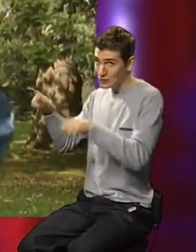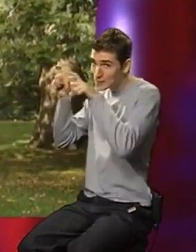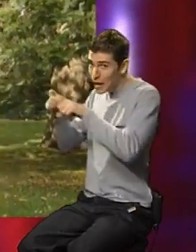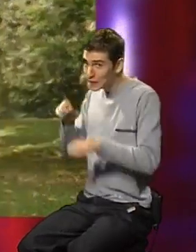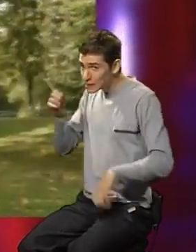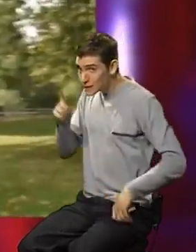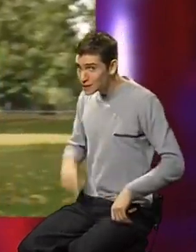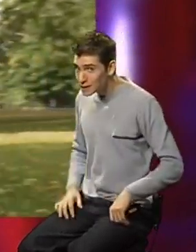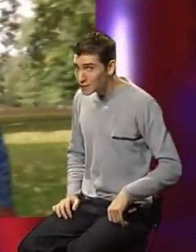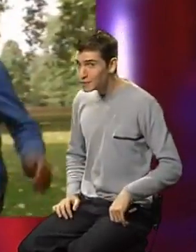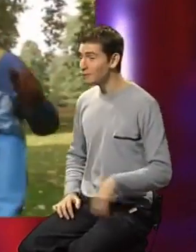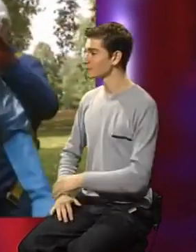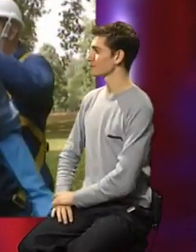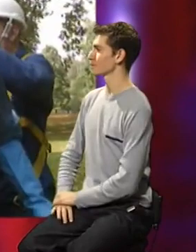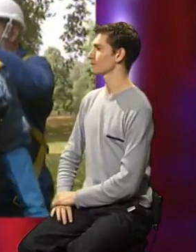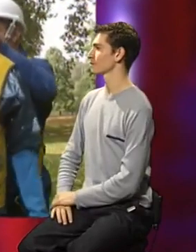here.